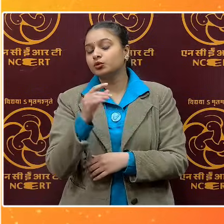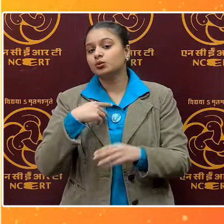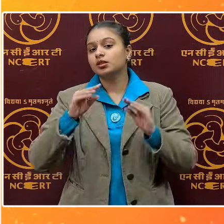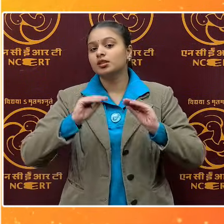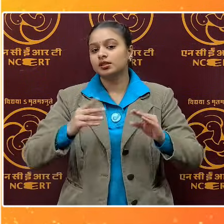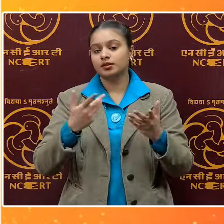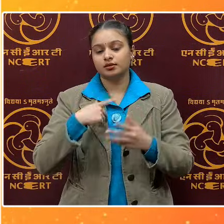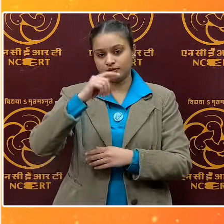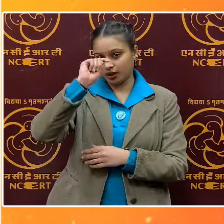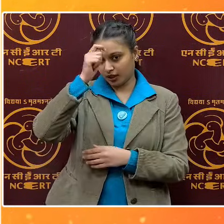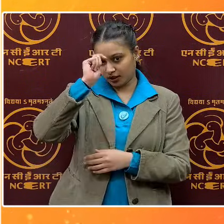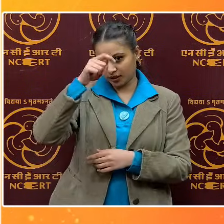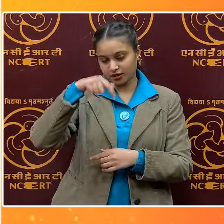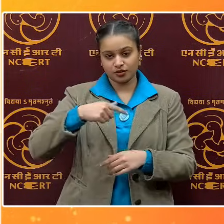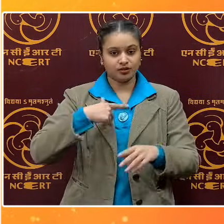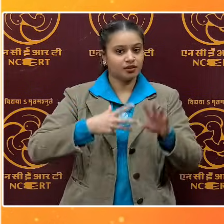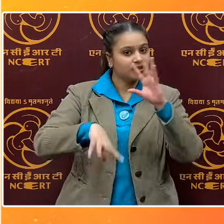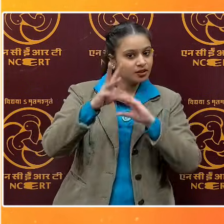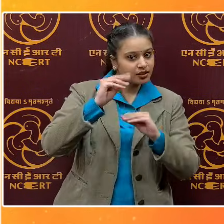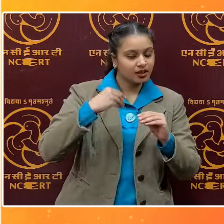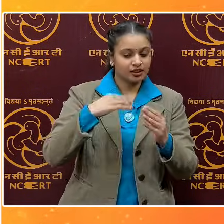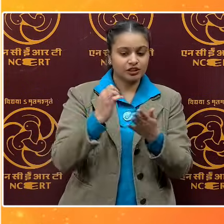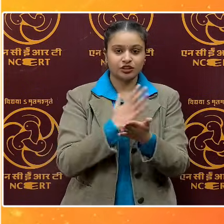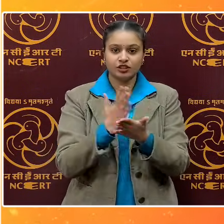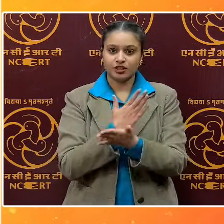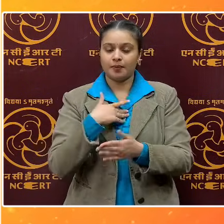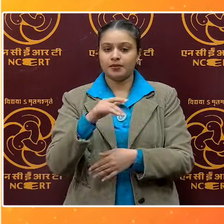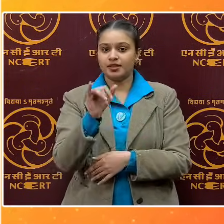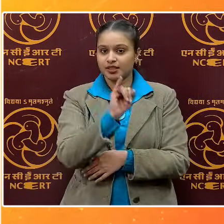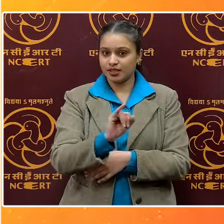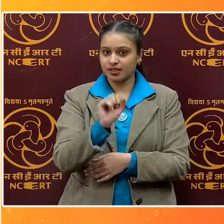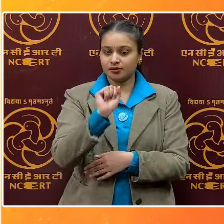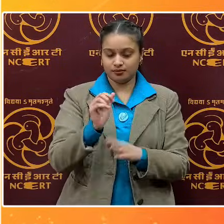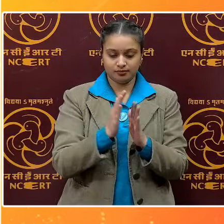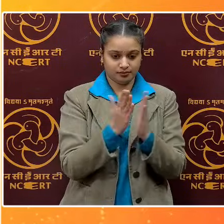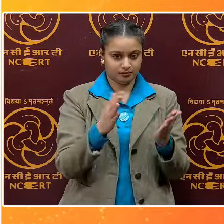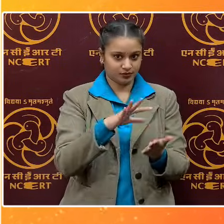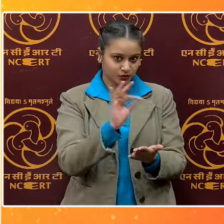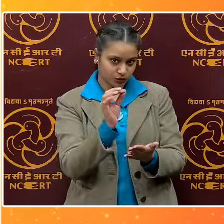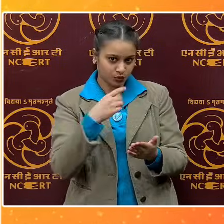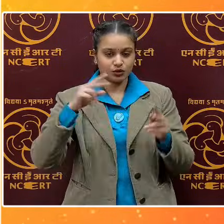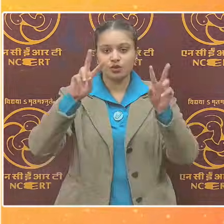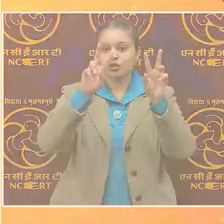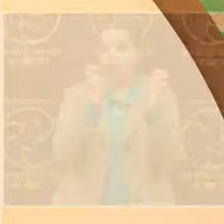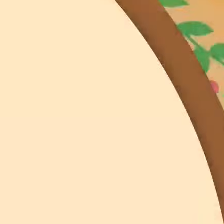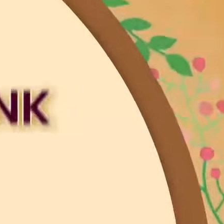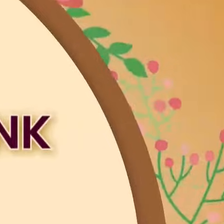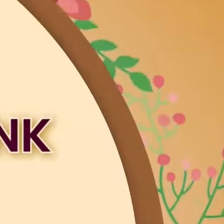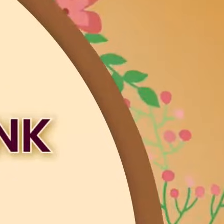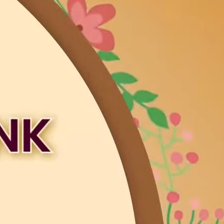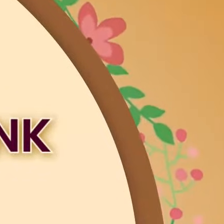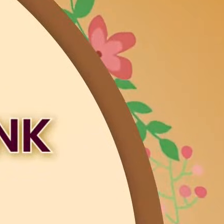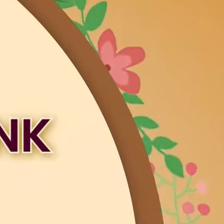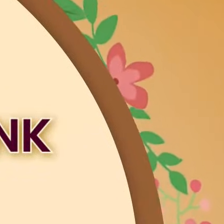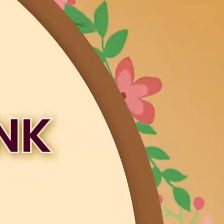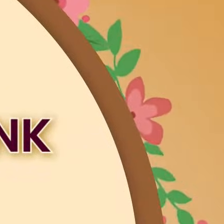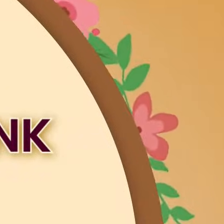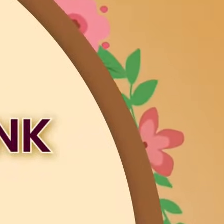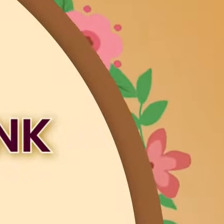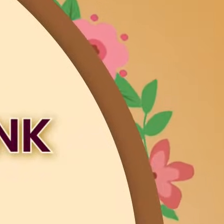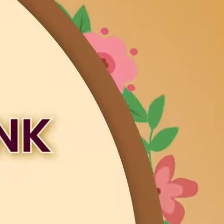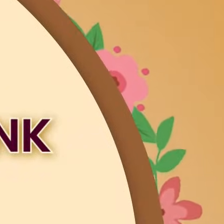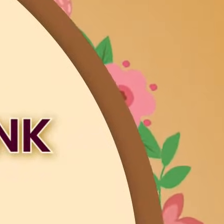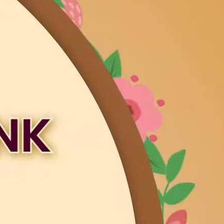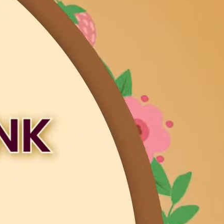is English. We are going to learn about chapter number 6 of your textbook titled What a Tank. Well, this